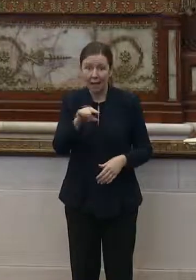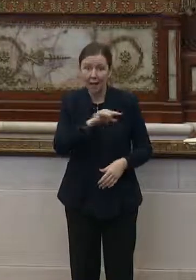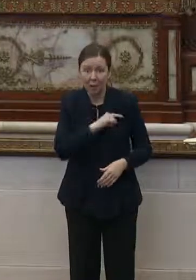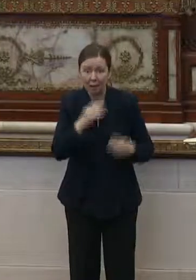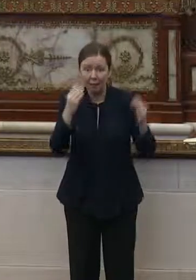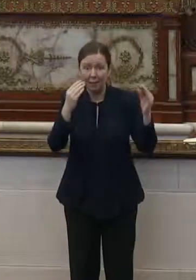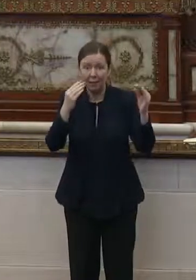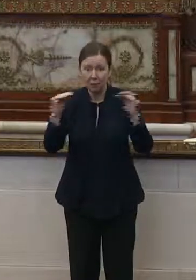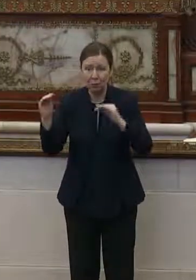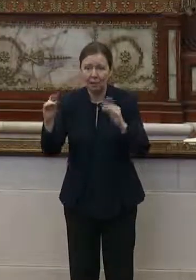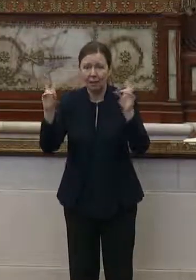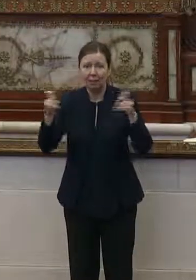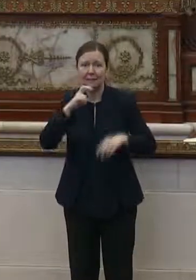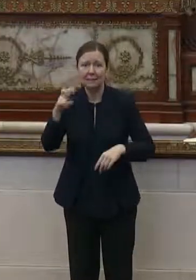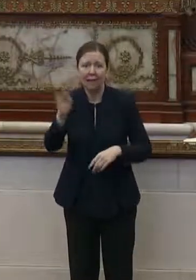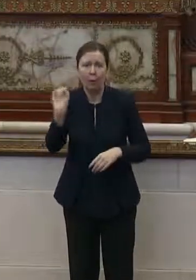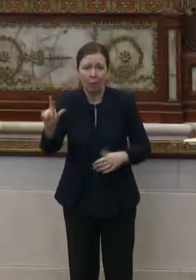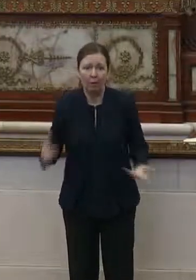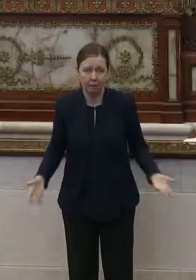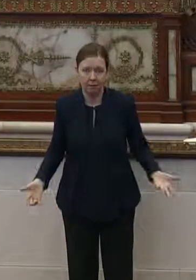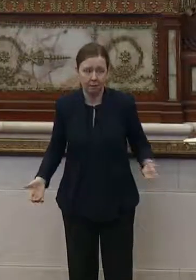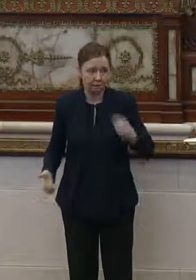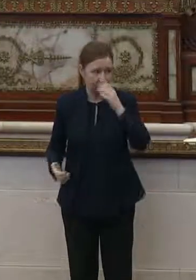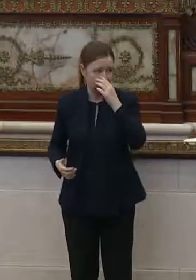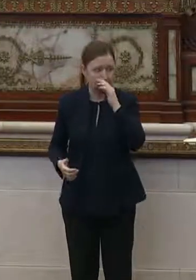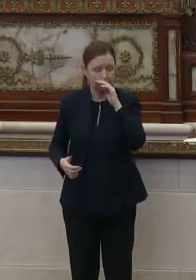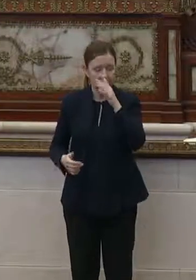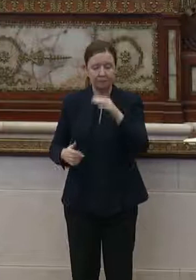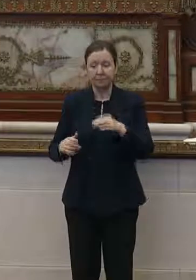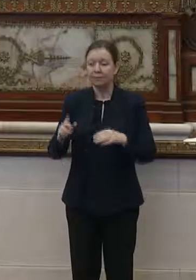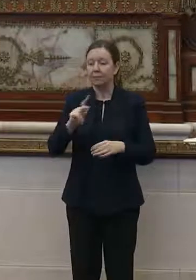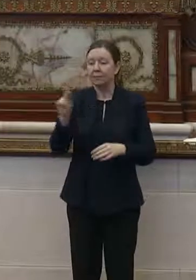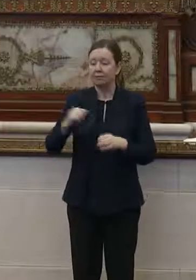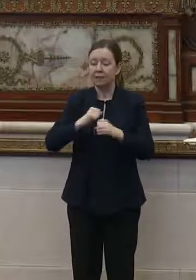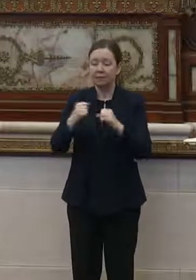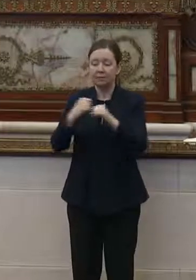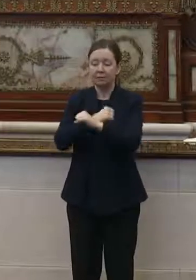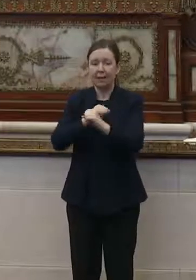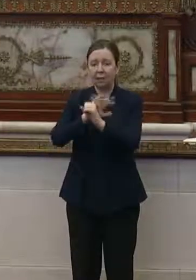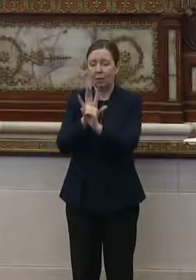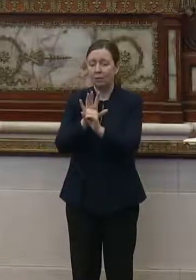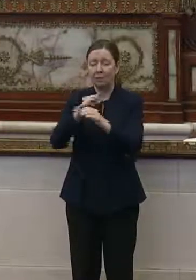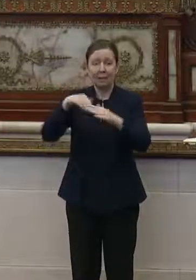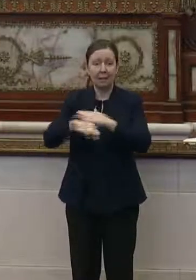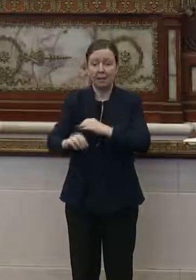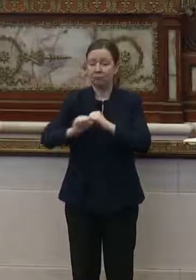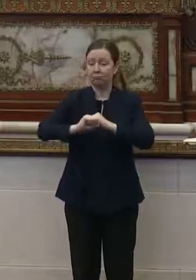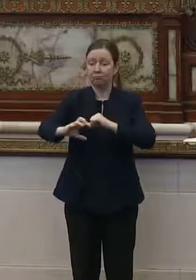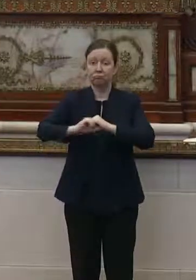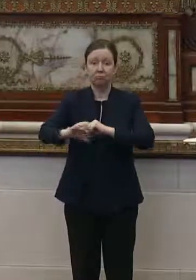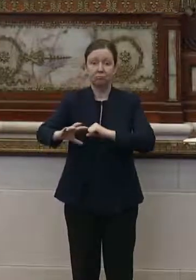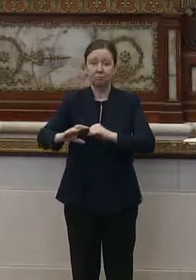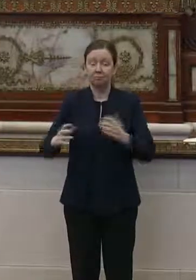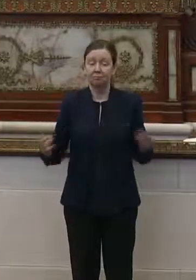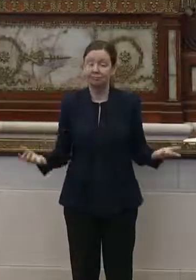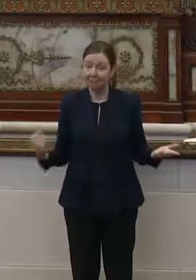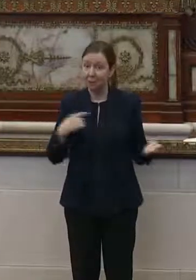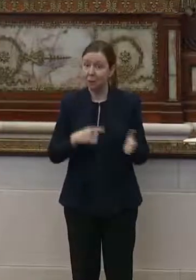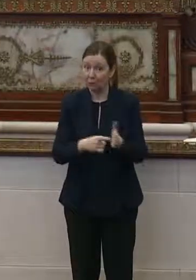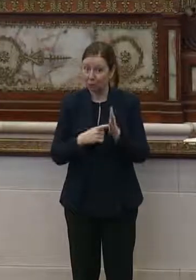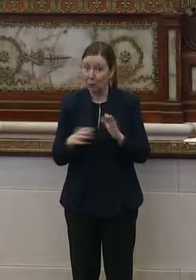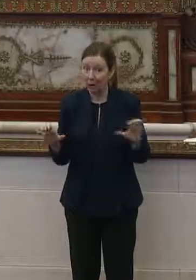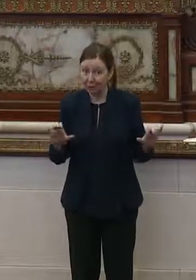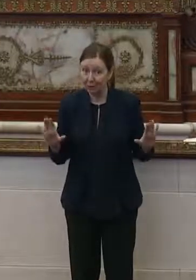sell snake oil. Philly Fighting COVID CEO came in and made a sales pitch, and as we are required to